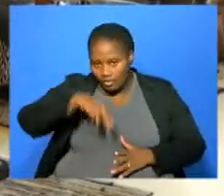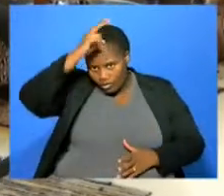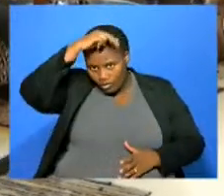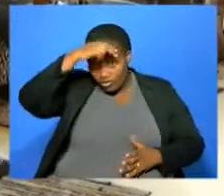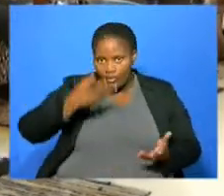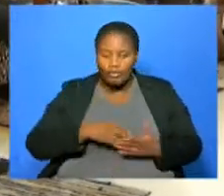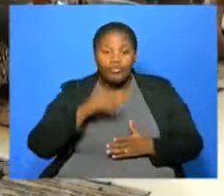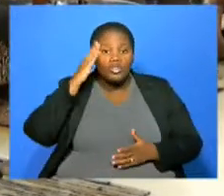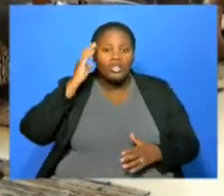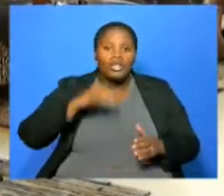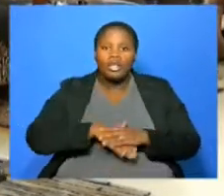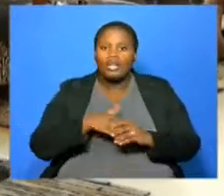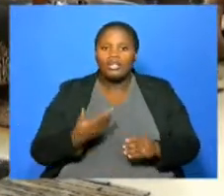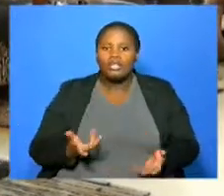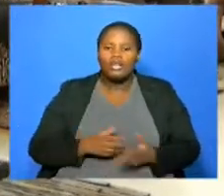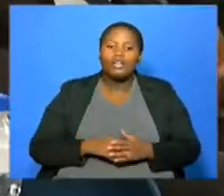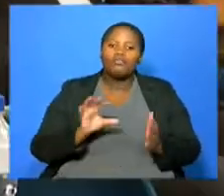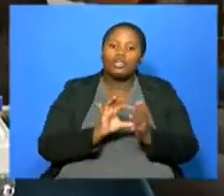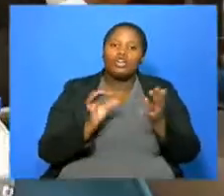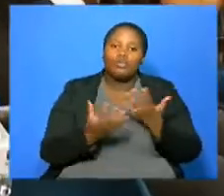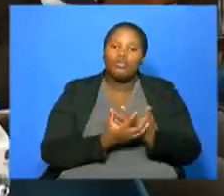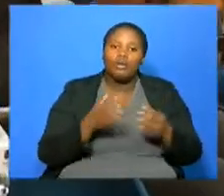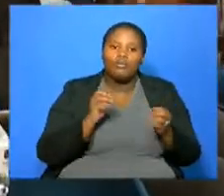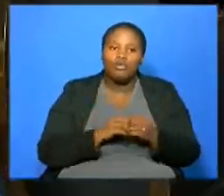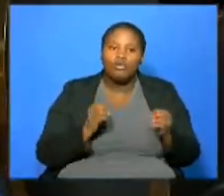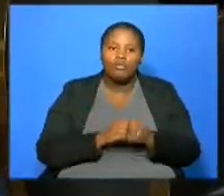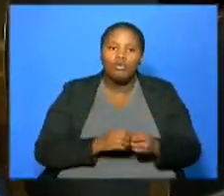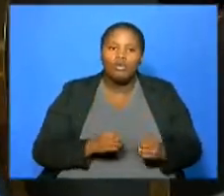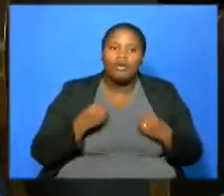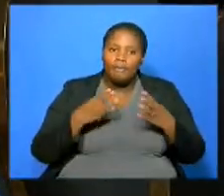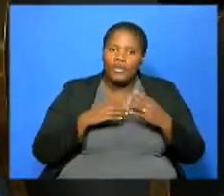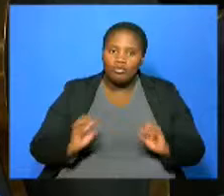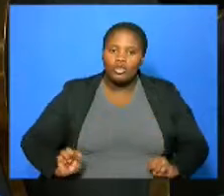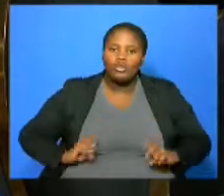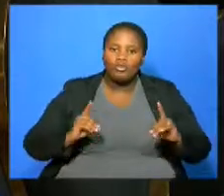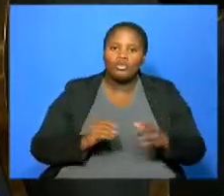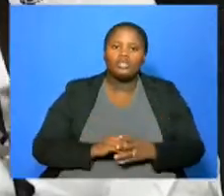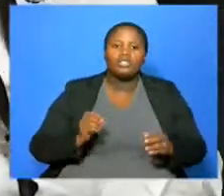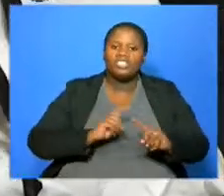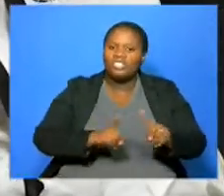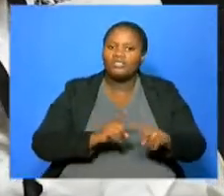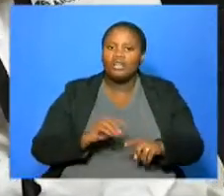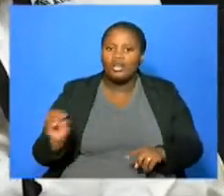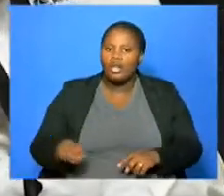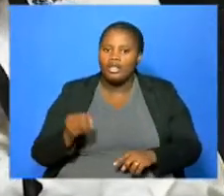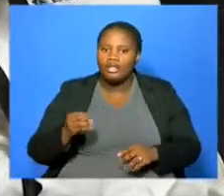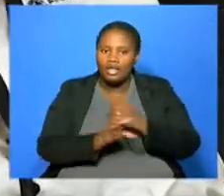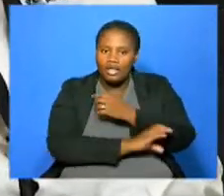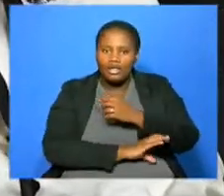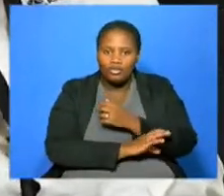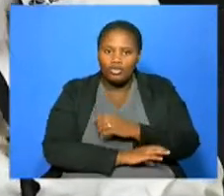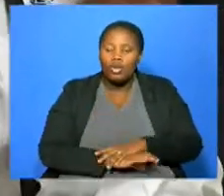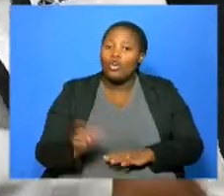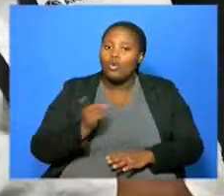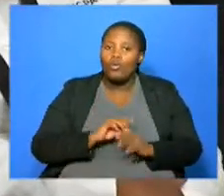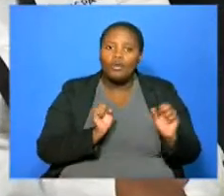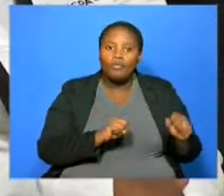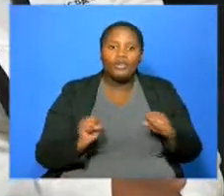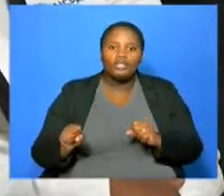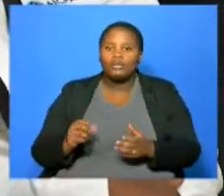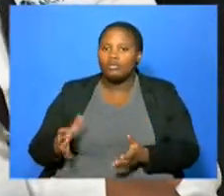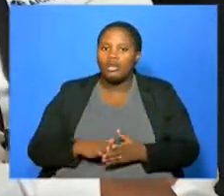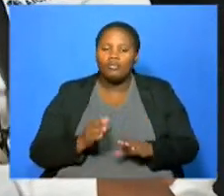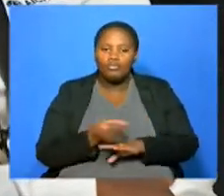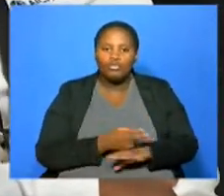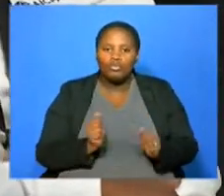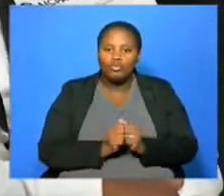think globally when looking for jobs, as there are many job opportunities in other countries that can be availed without people being physically